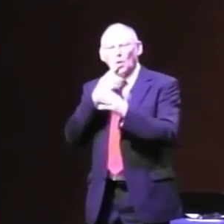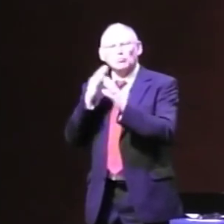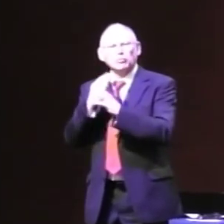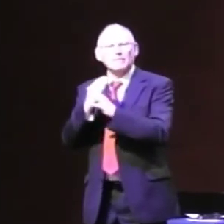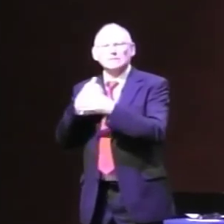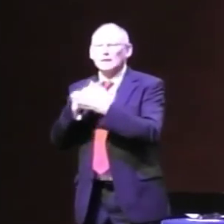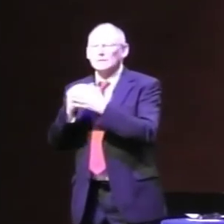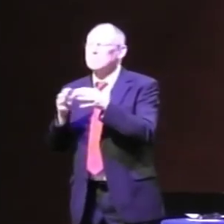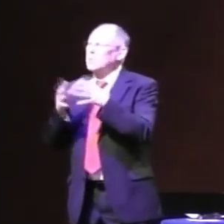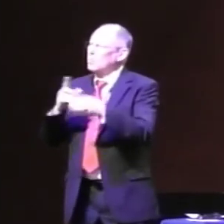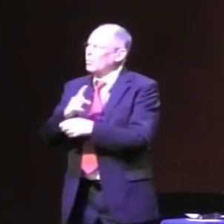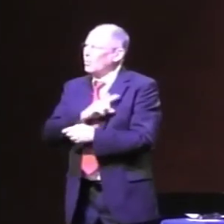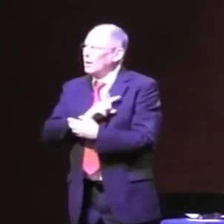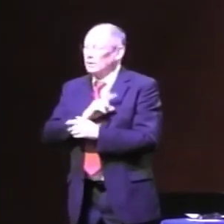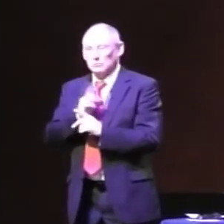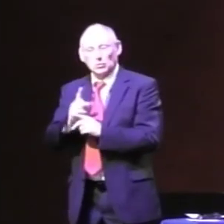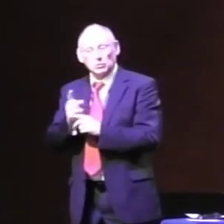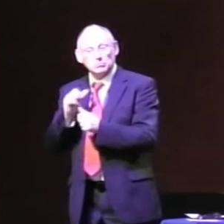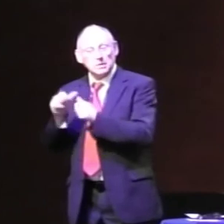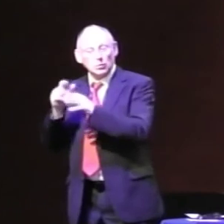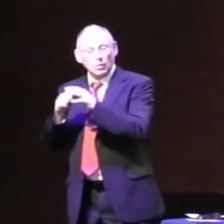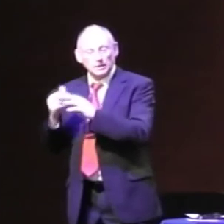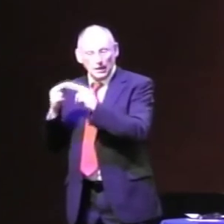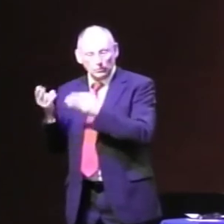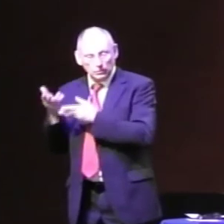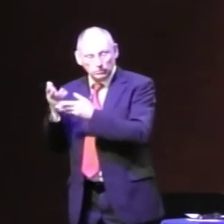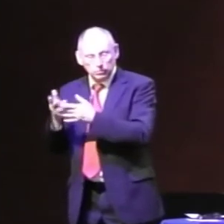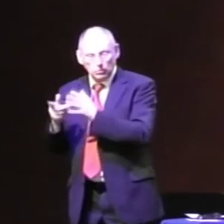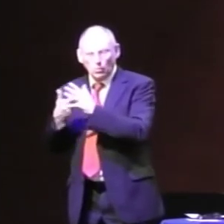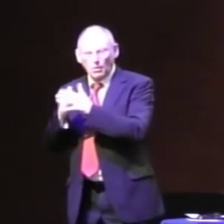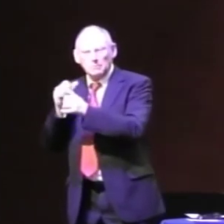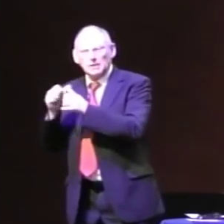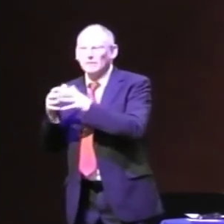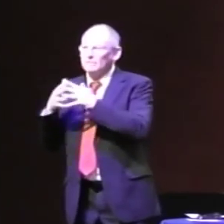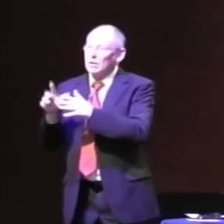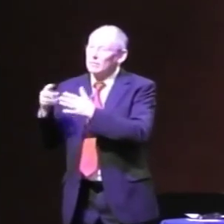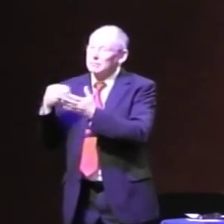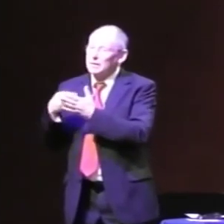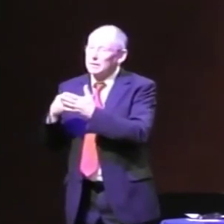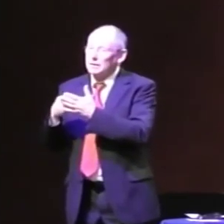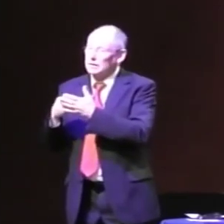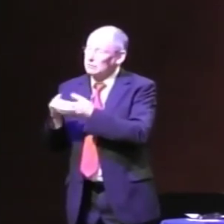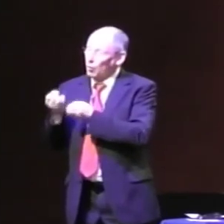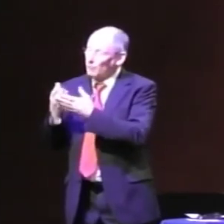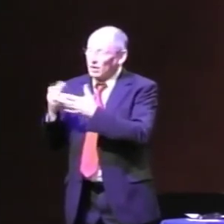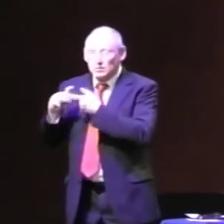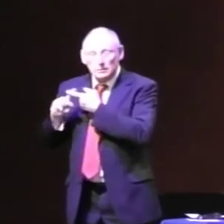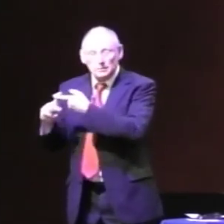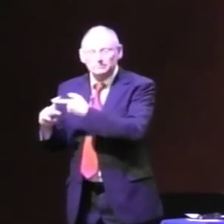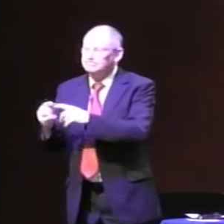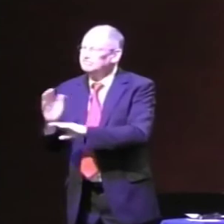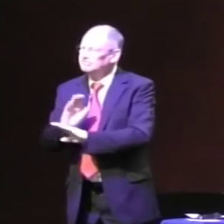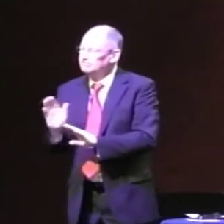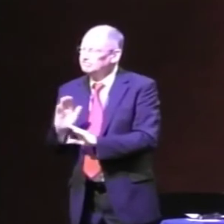that? Is it because they offer better quality housing? Are they better value for money? Do they offer stability? No,